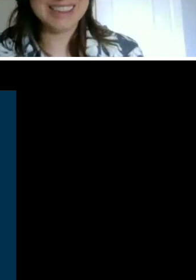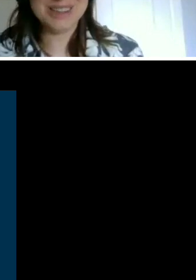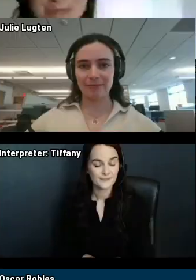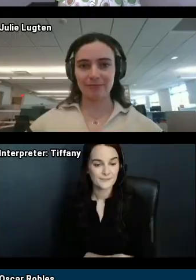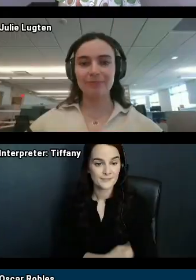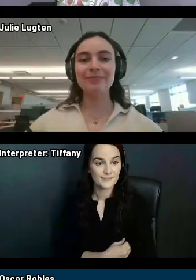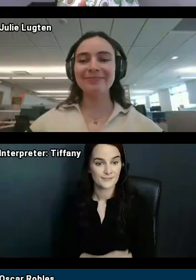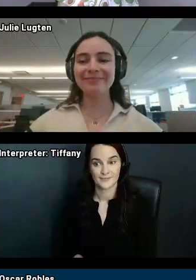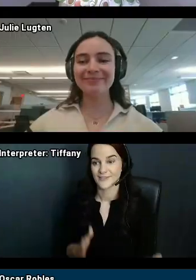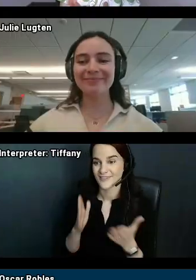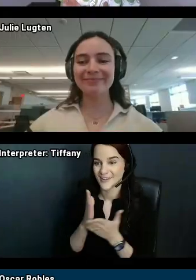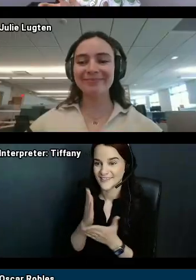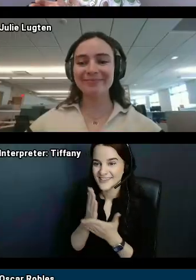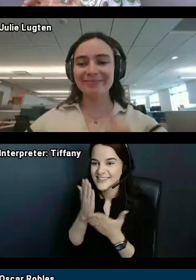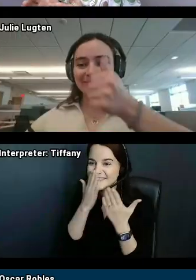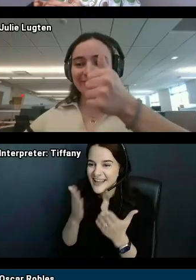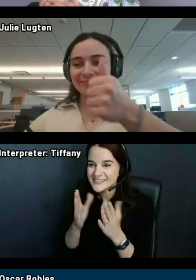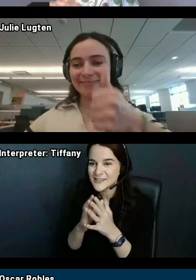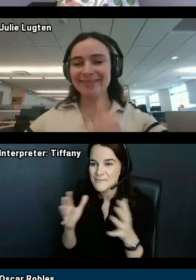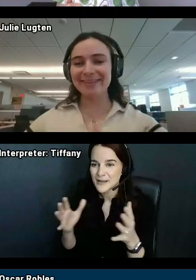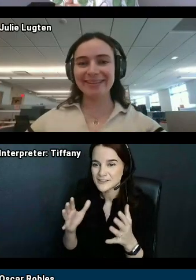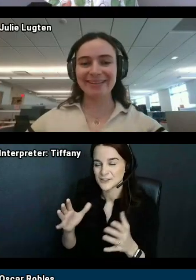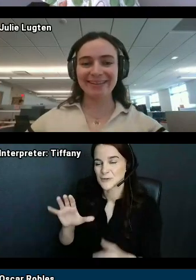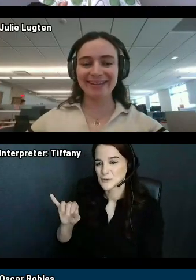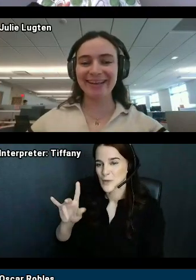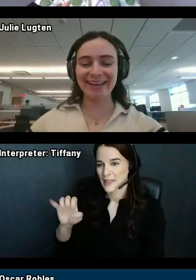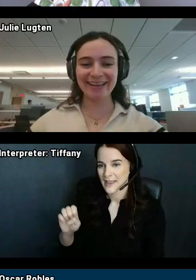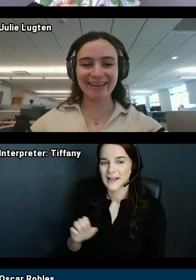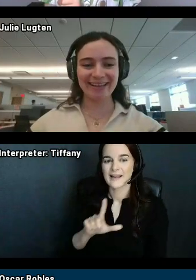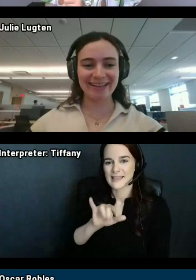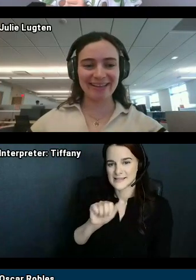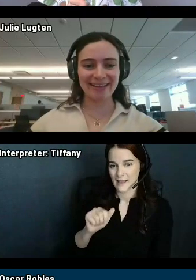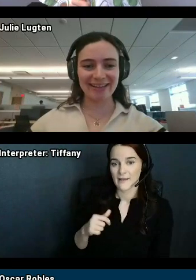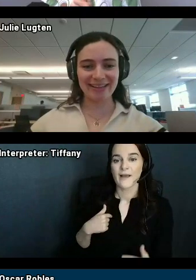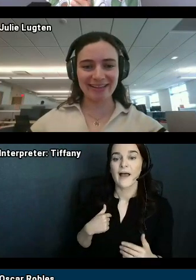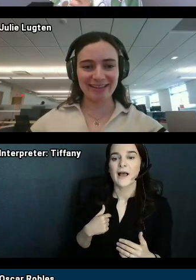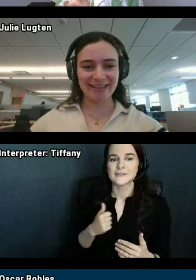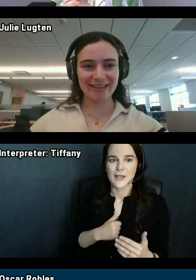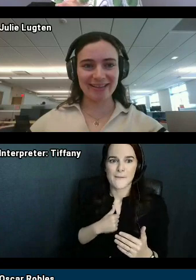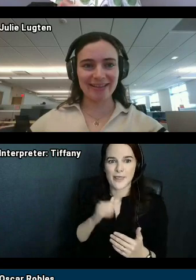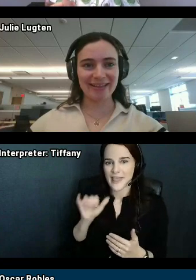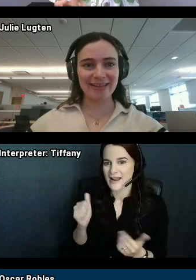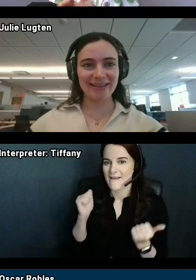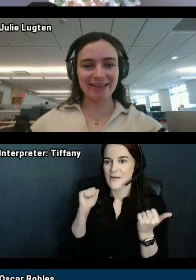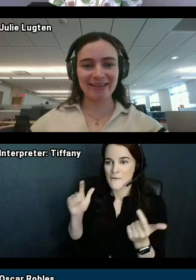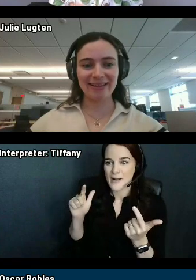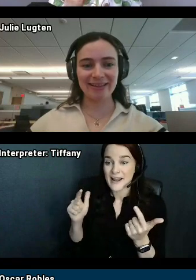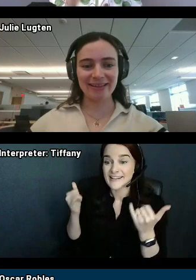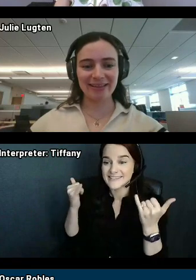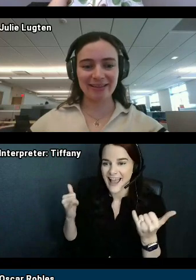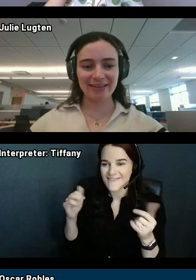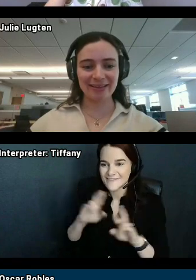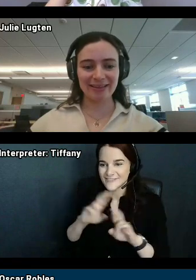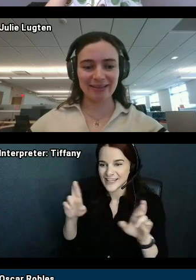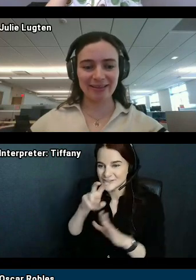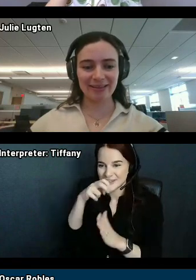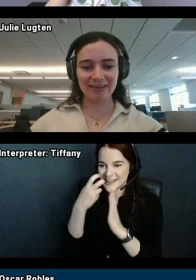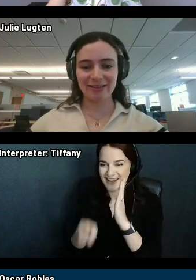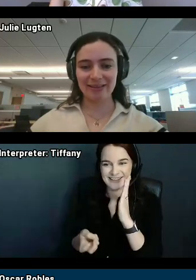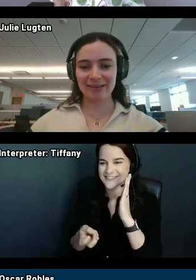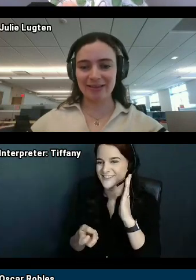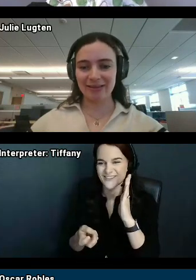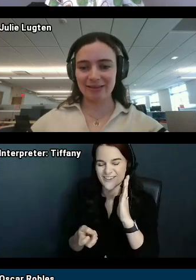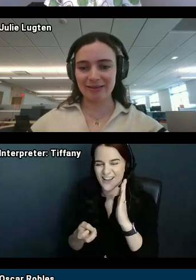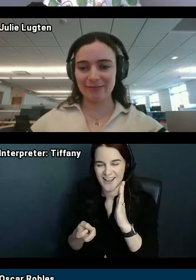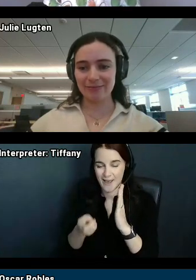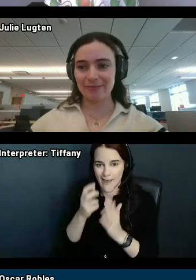All right. Thanks so much, Julie. So, everyone, we are ready, I think, to get into customizing